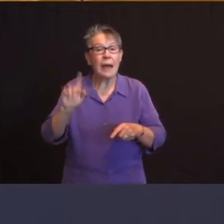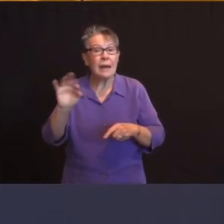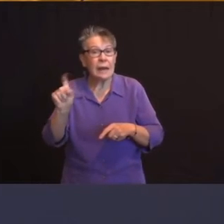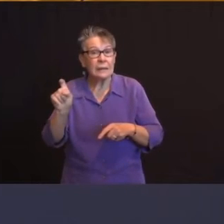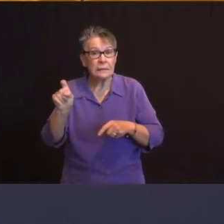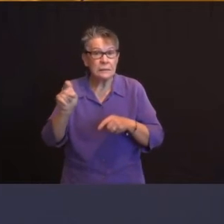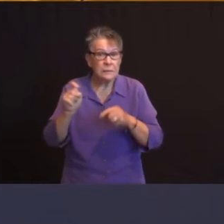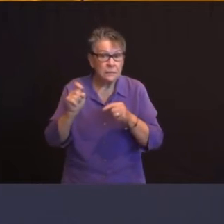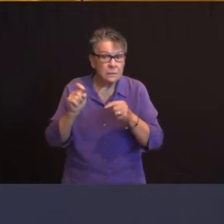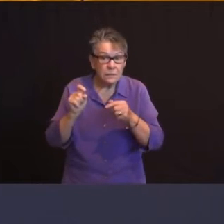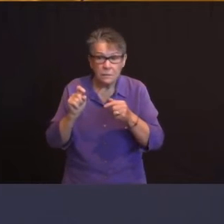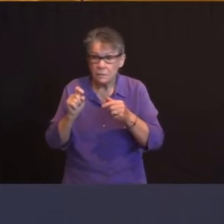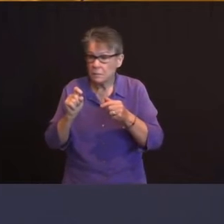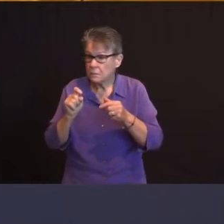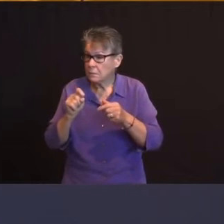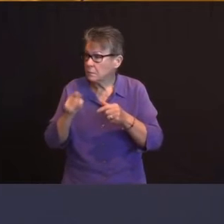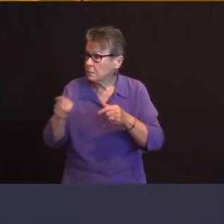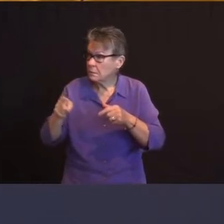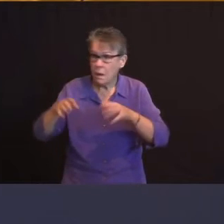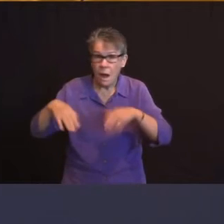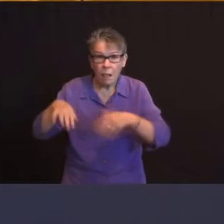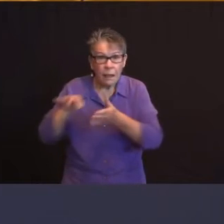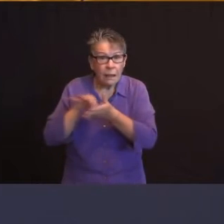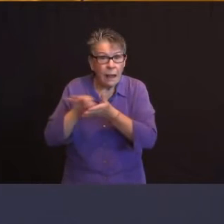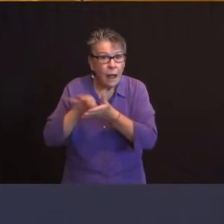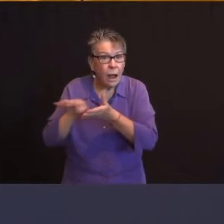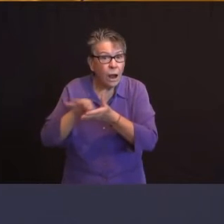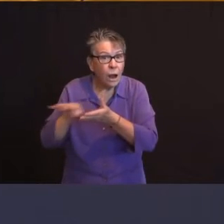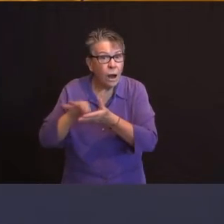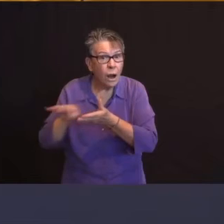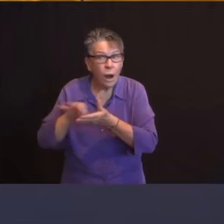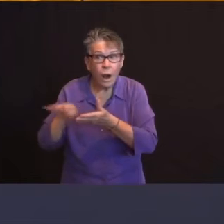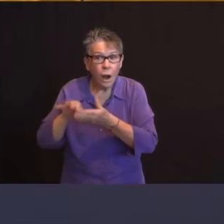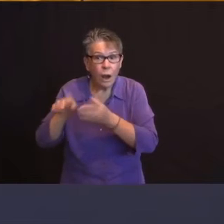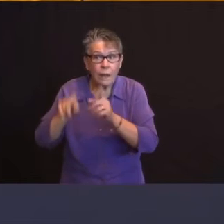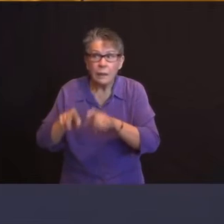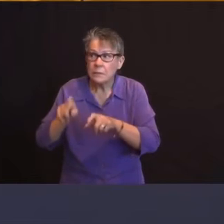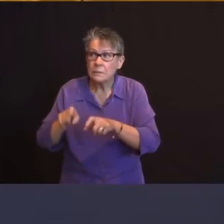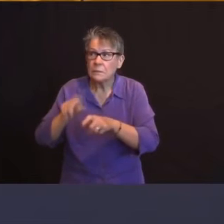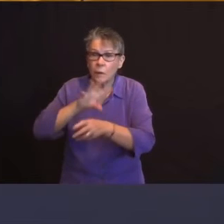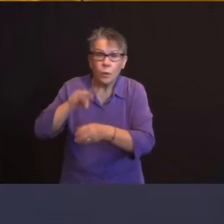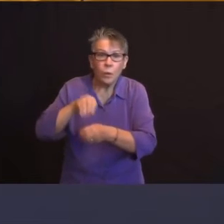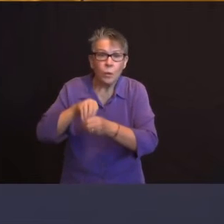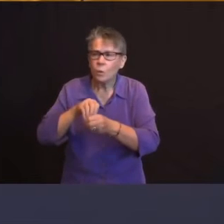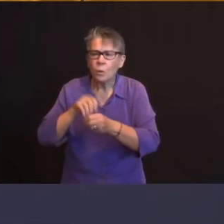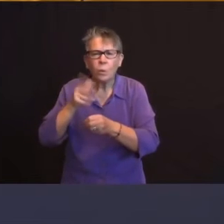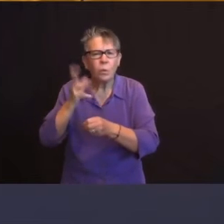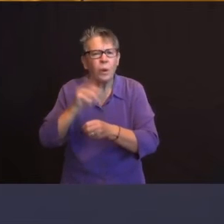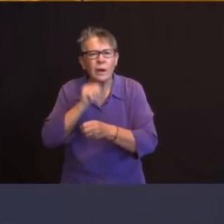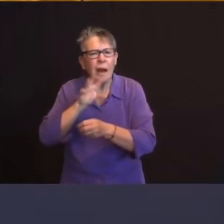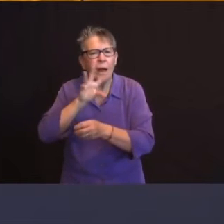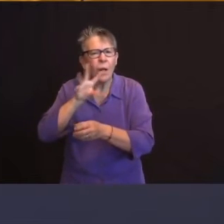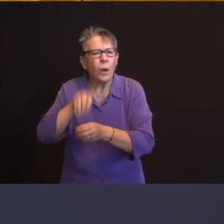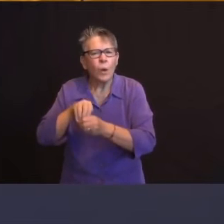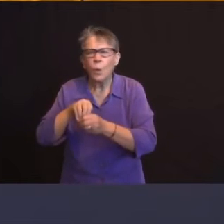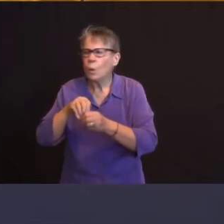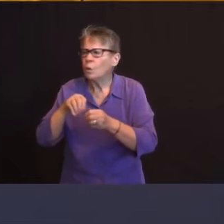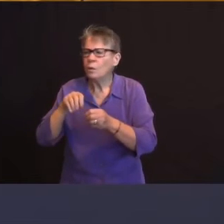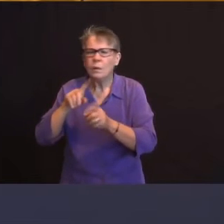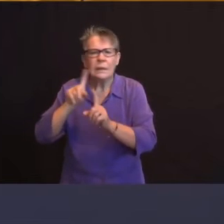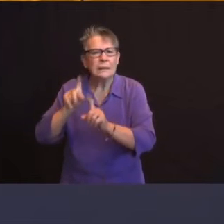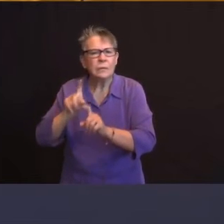counted. If not, why not? The Q test, are we starting to get that yet? And is that counted in the